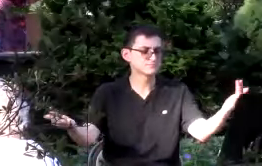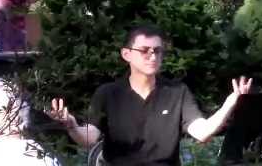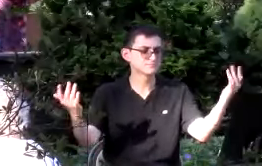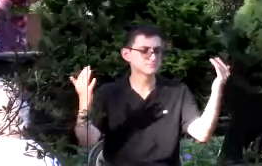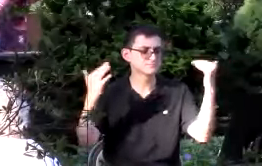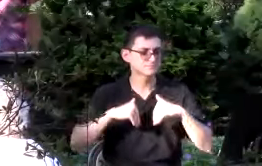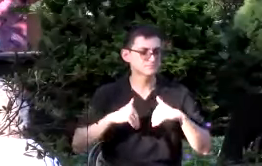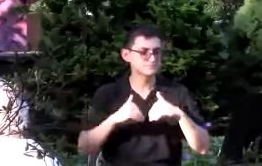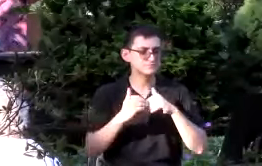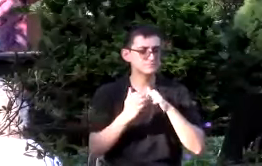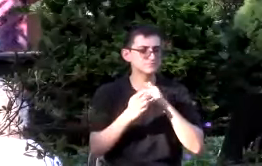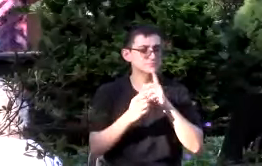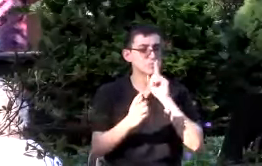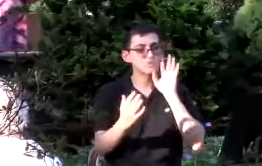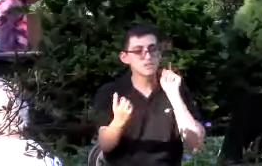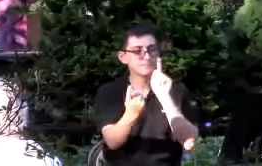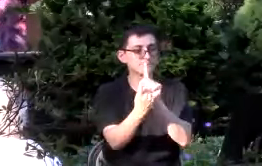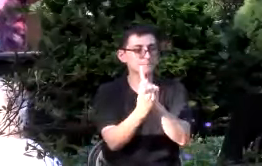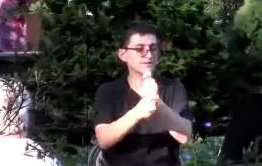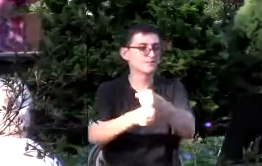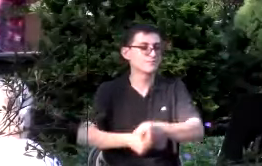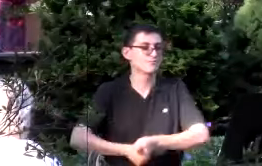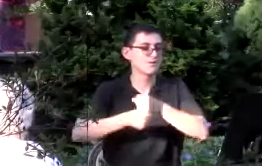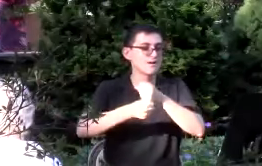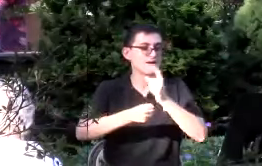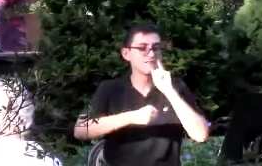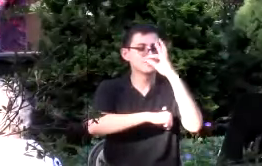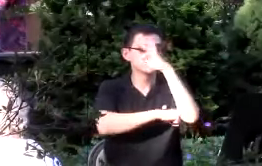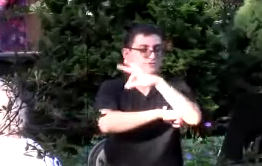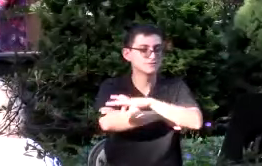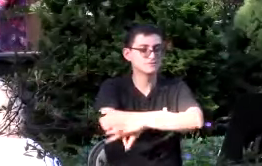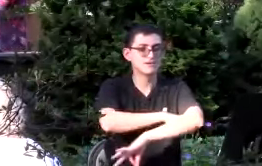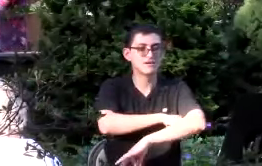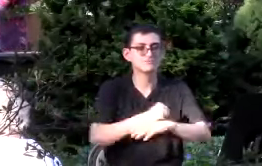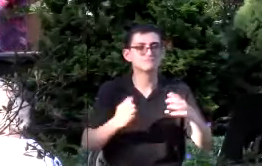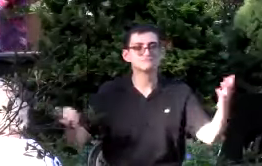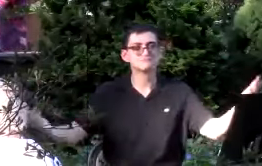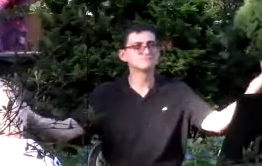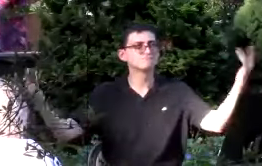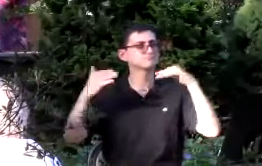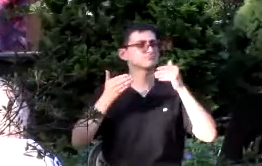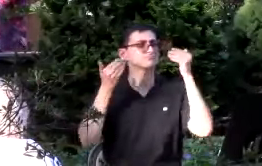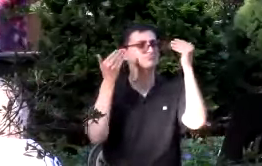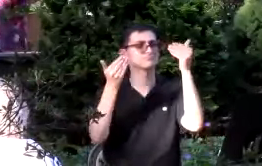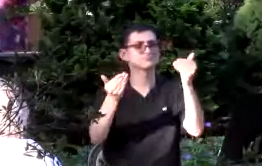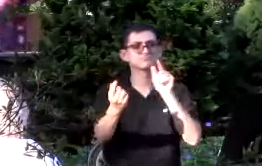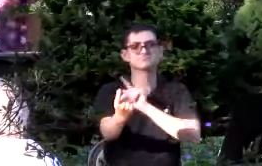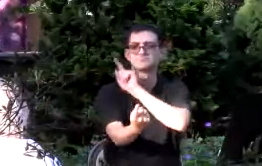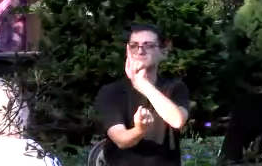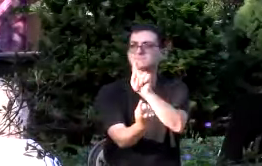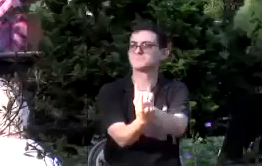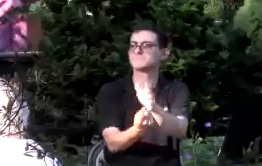negabela, lecha, lecha, dodi, likrat, likrat, kala, bene, bene, shabbat, nekabela.